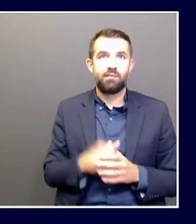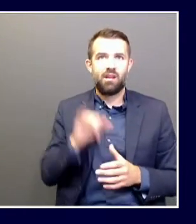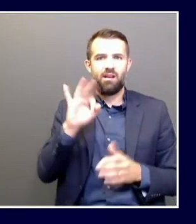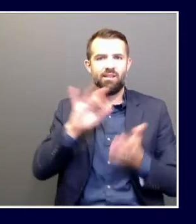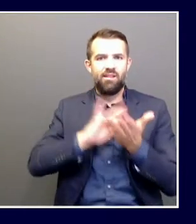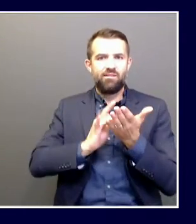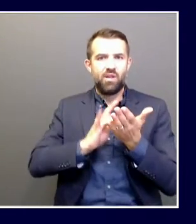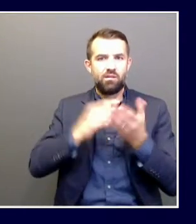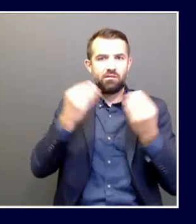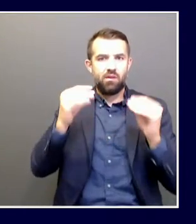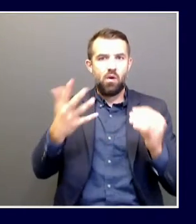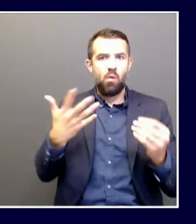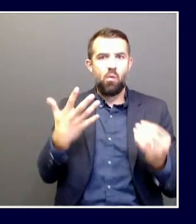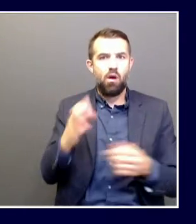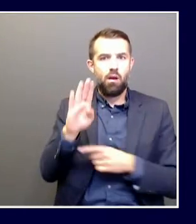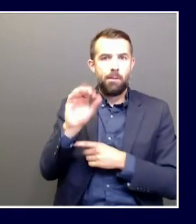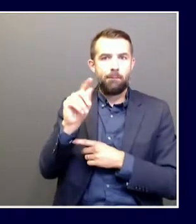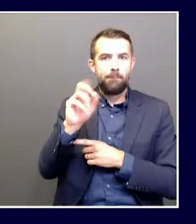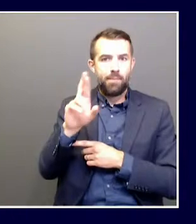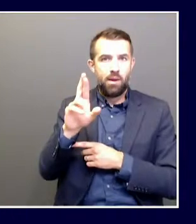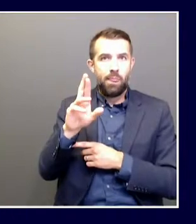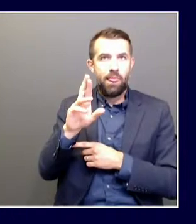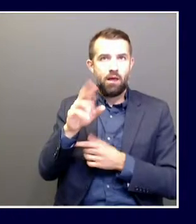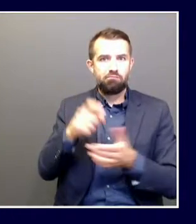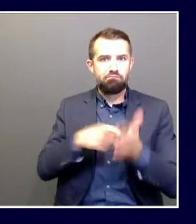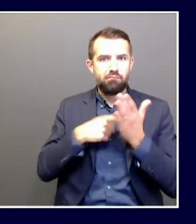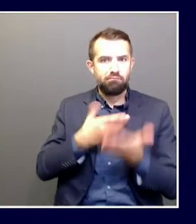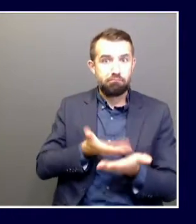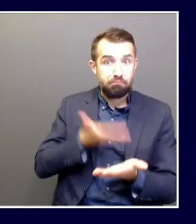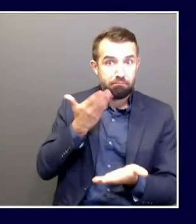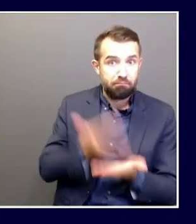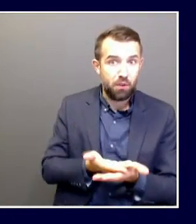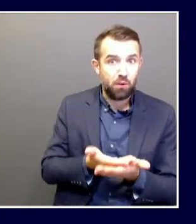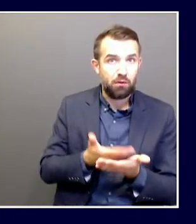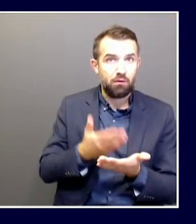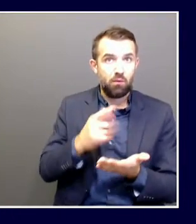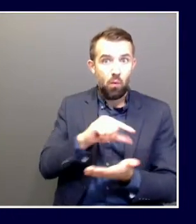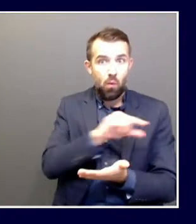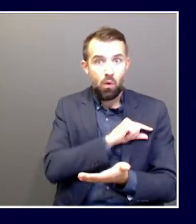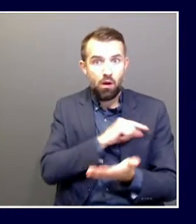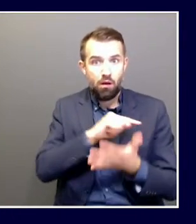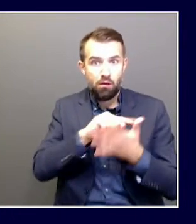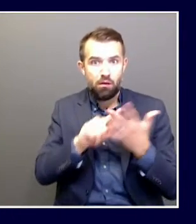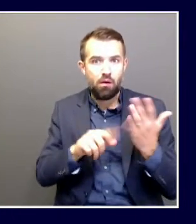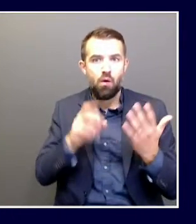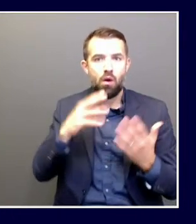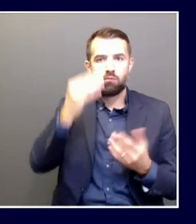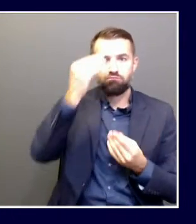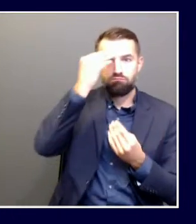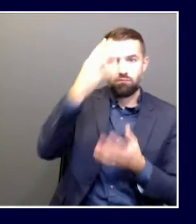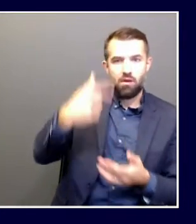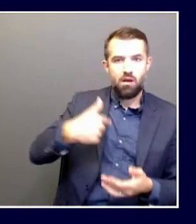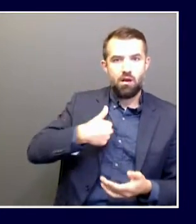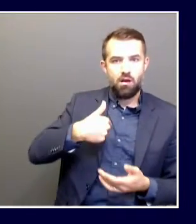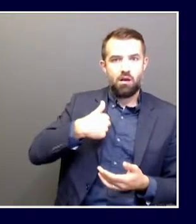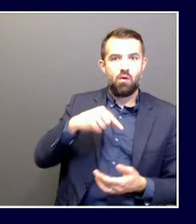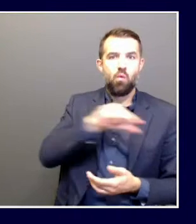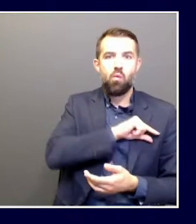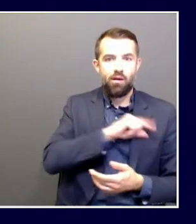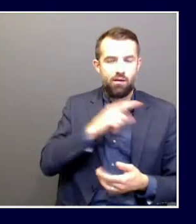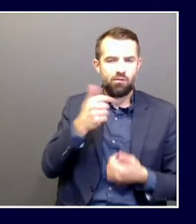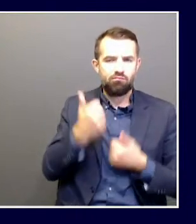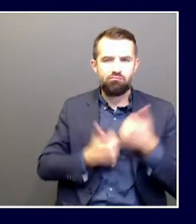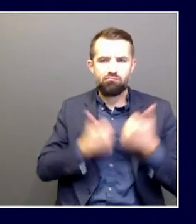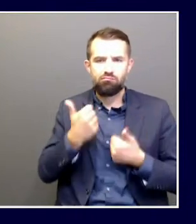booster shot, if they have to bring proof of a qualifying condition, or if they can just tell the pharmacy that they have one? It's a great question, Amy. They do